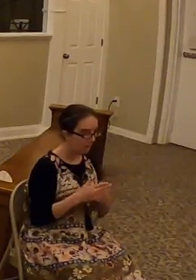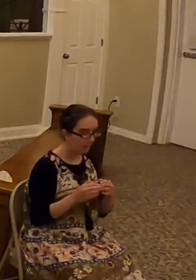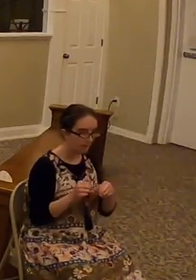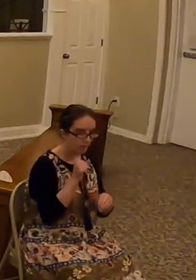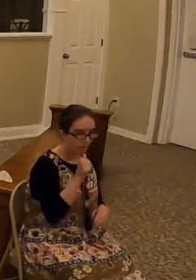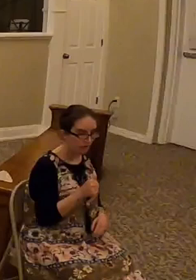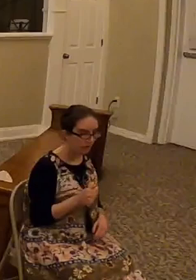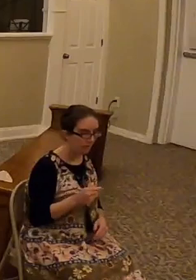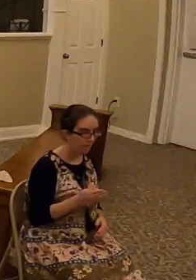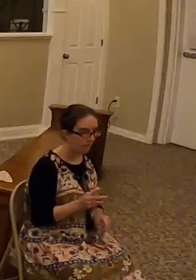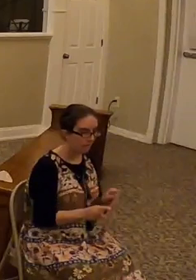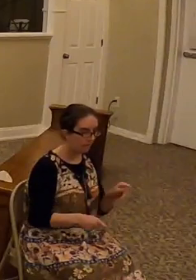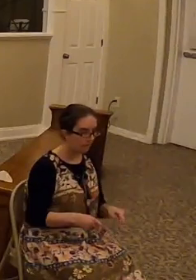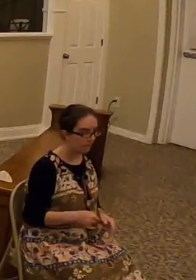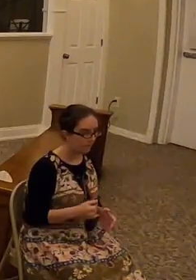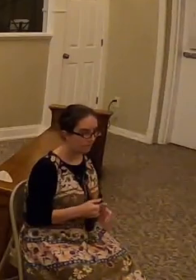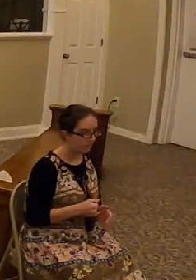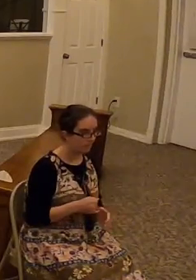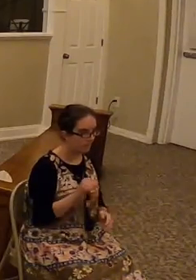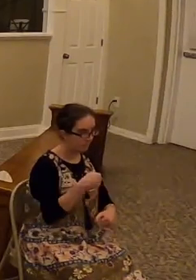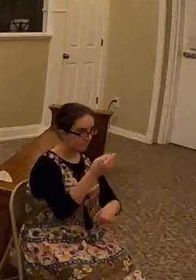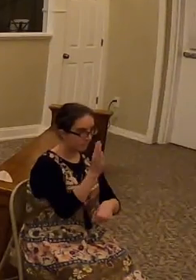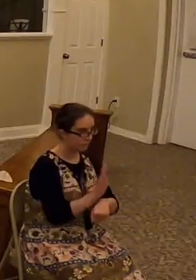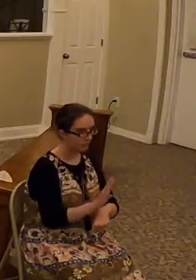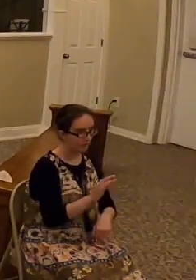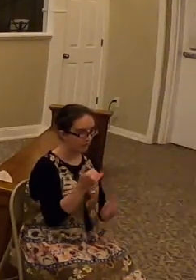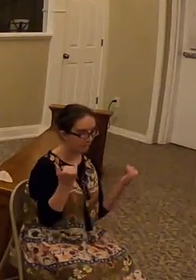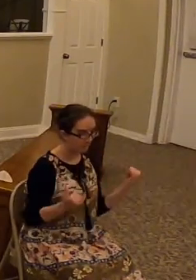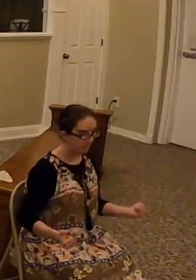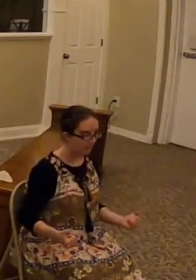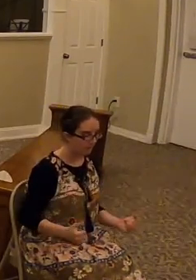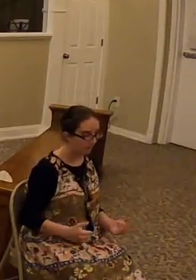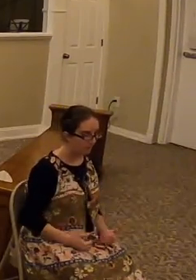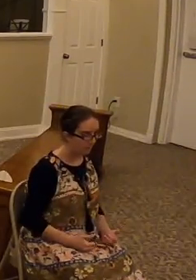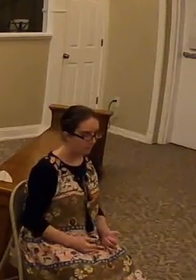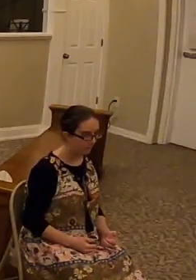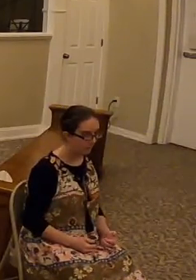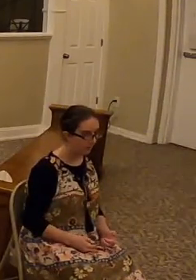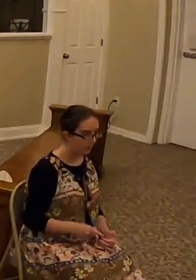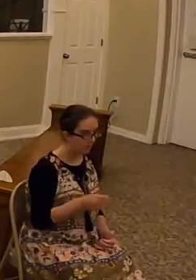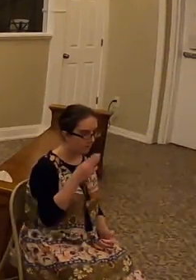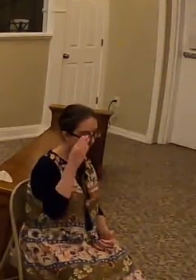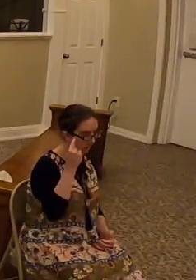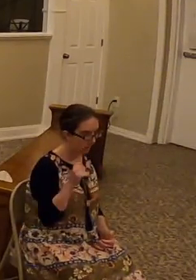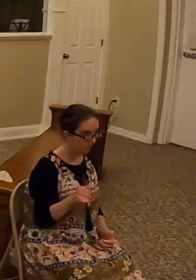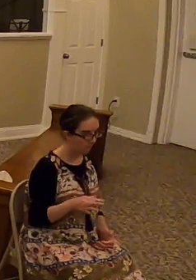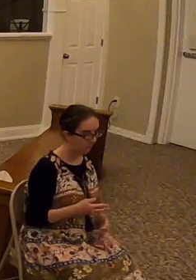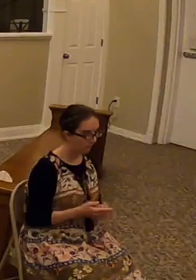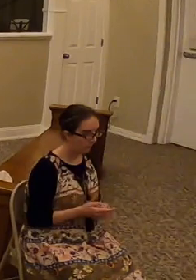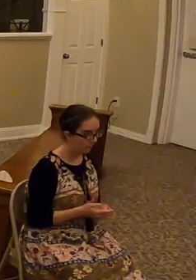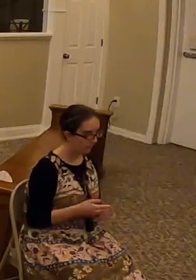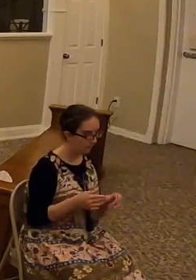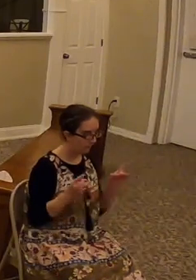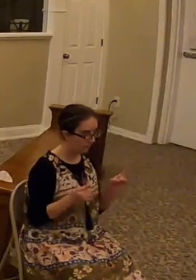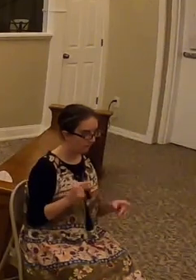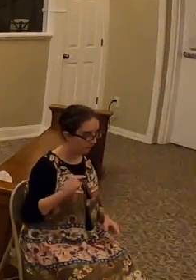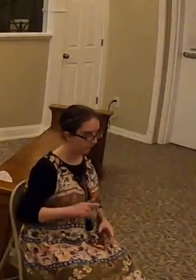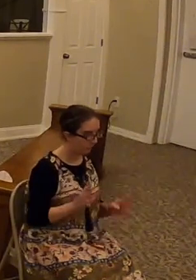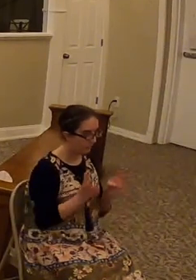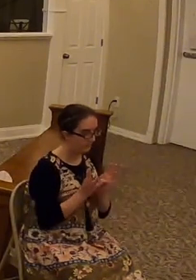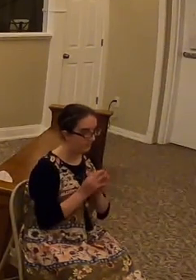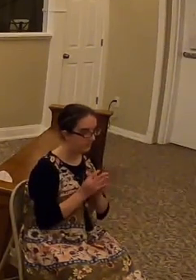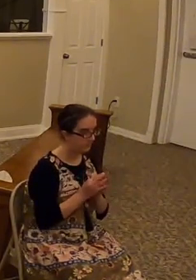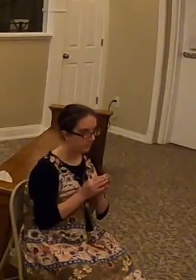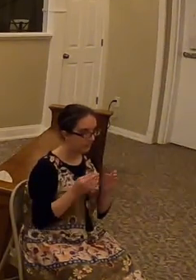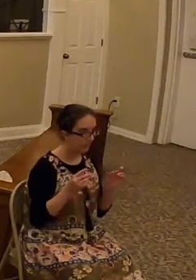hasn't. But there are some of them that it is a profession now. And man, you know, I hated going to meetings.